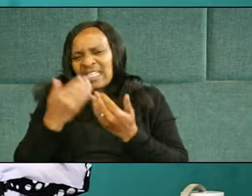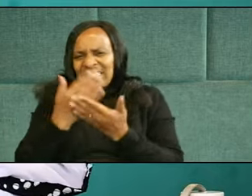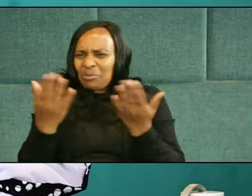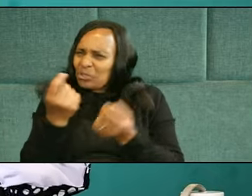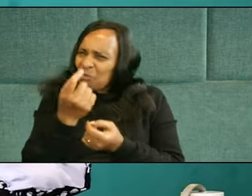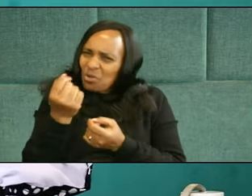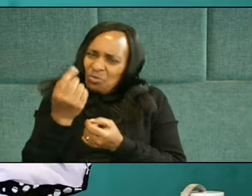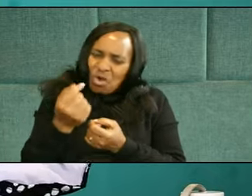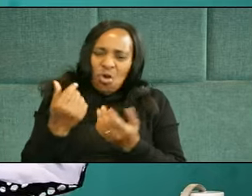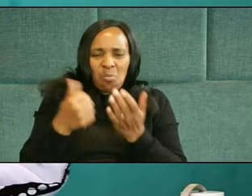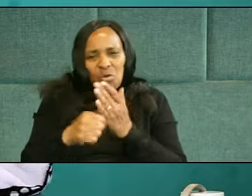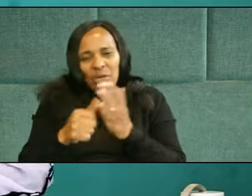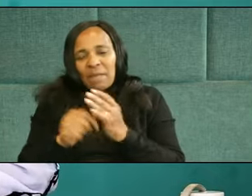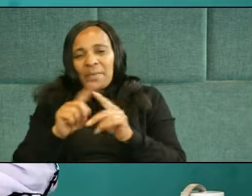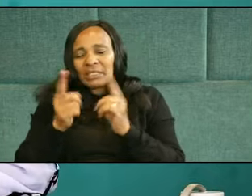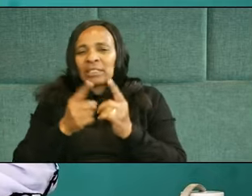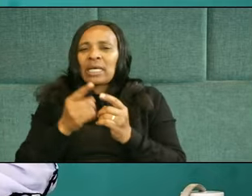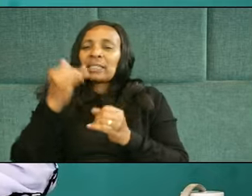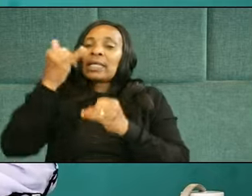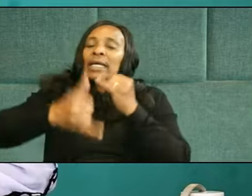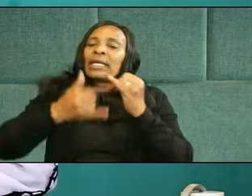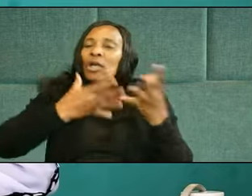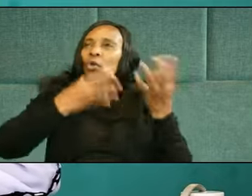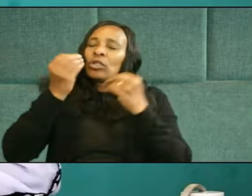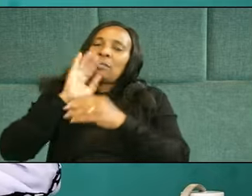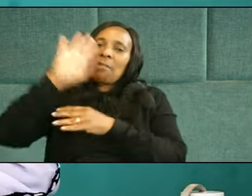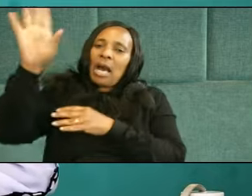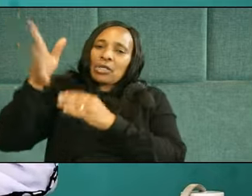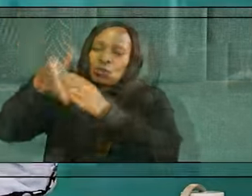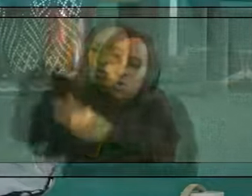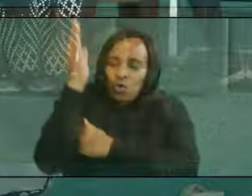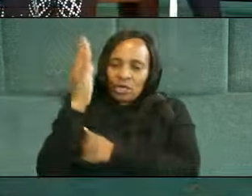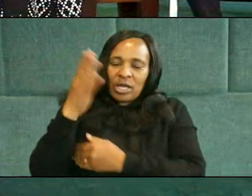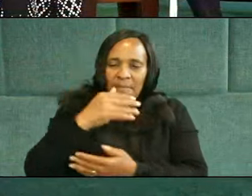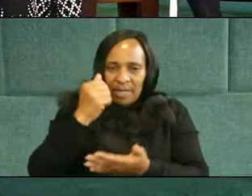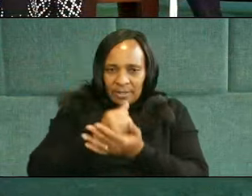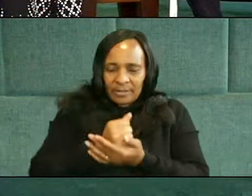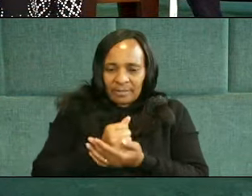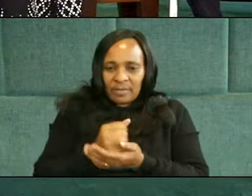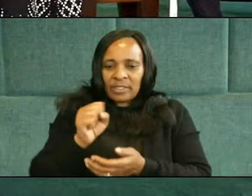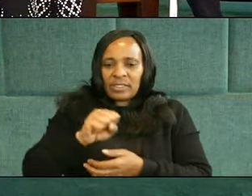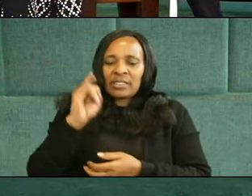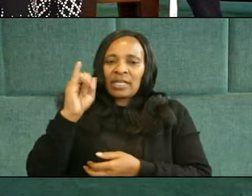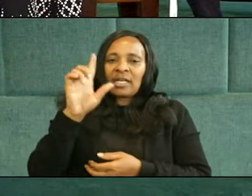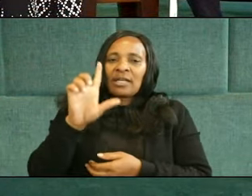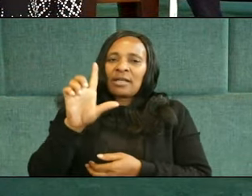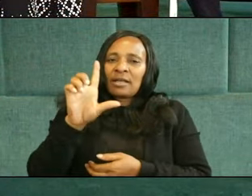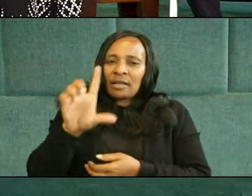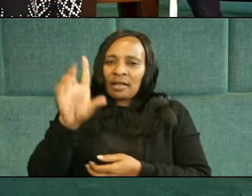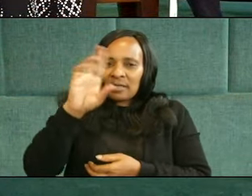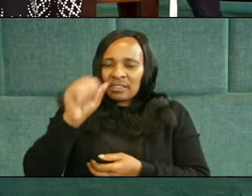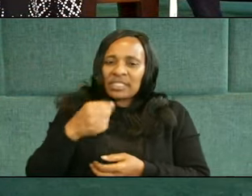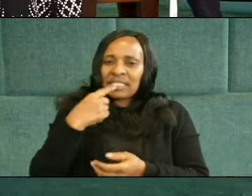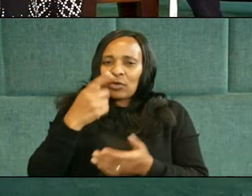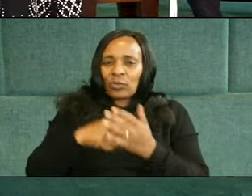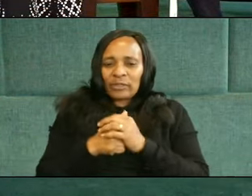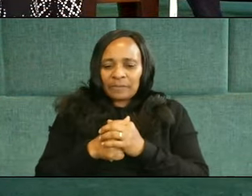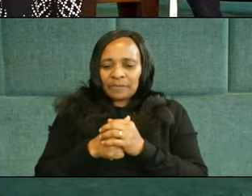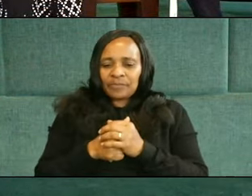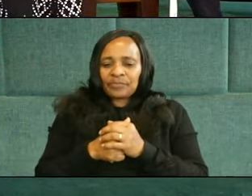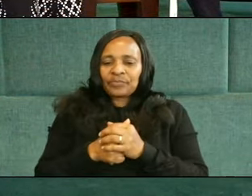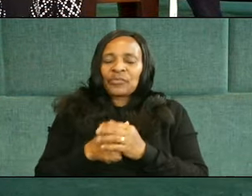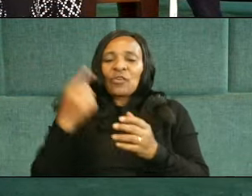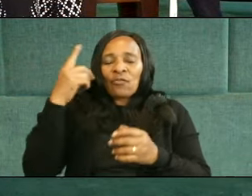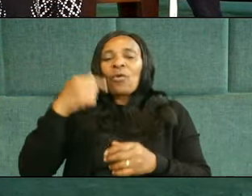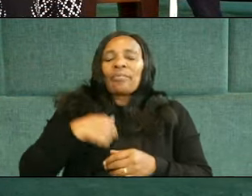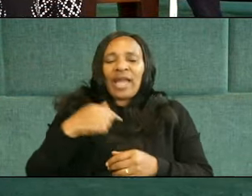the end of the day, he always went back to God. Amen. Amen. Silas, what do you have to tell us? For